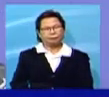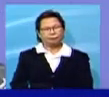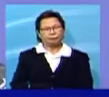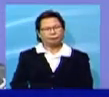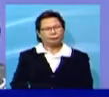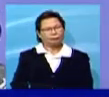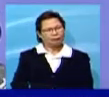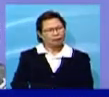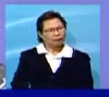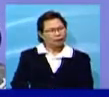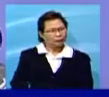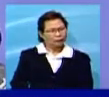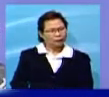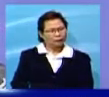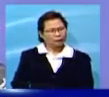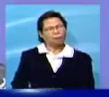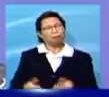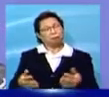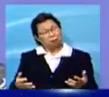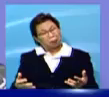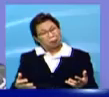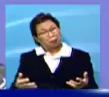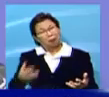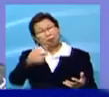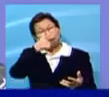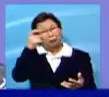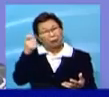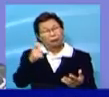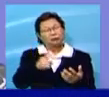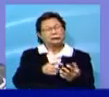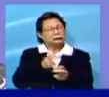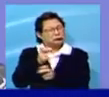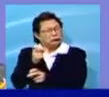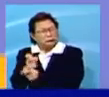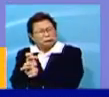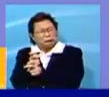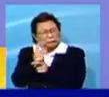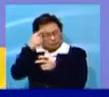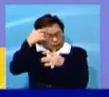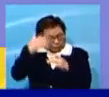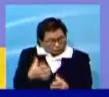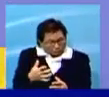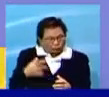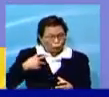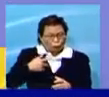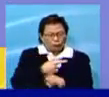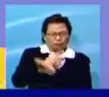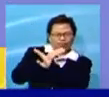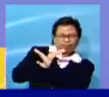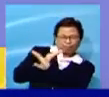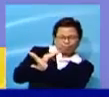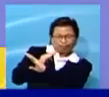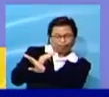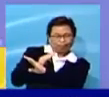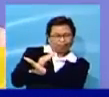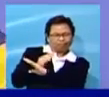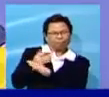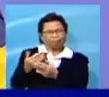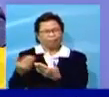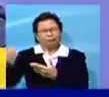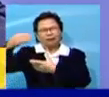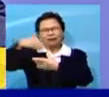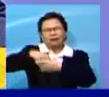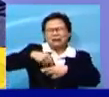Instead, as a result of those tough choices, we built the resilience that even in